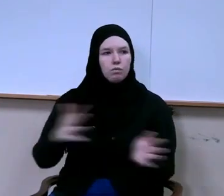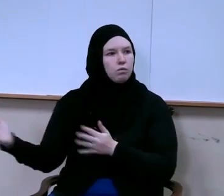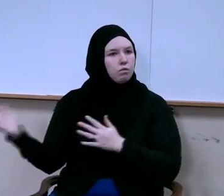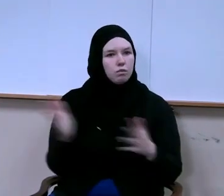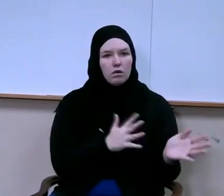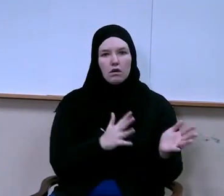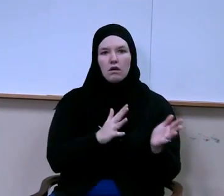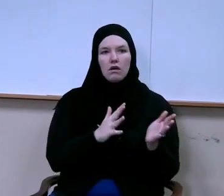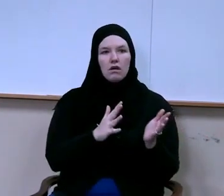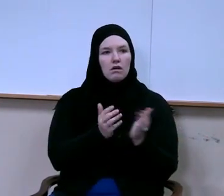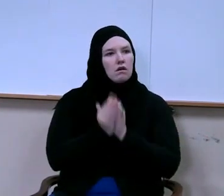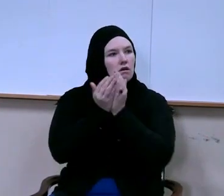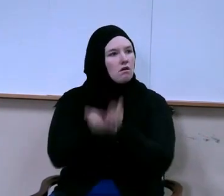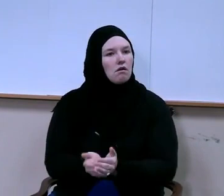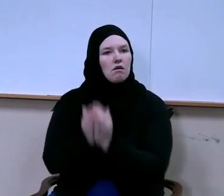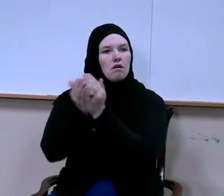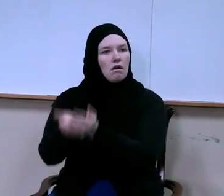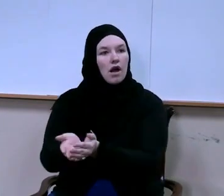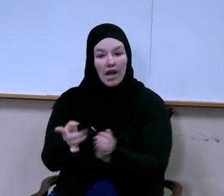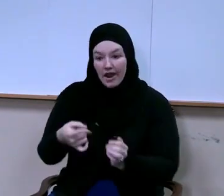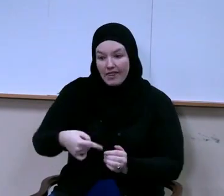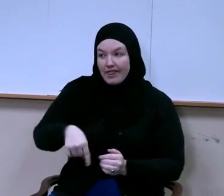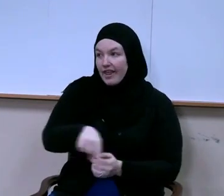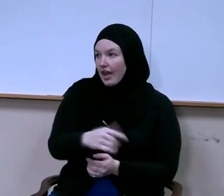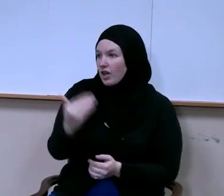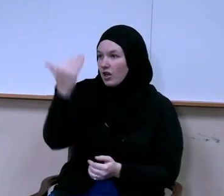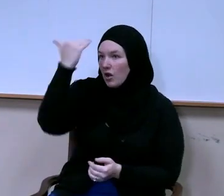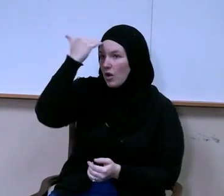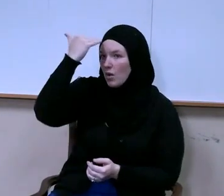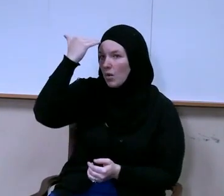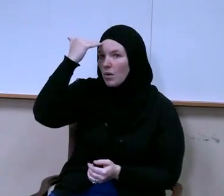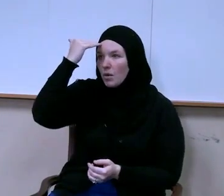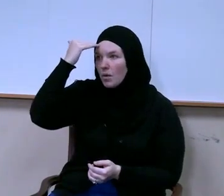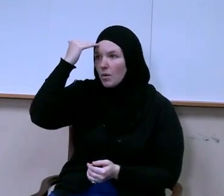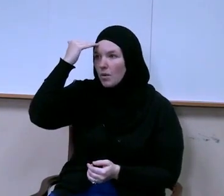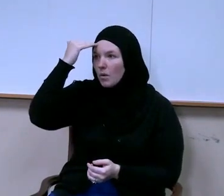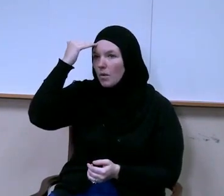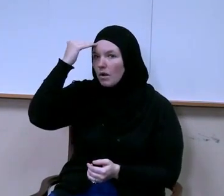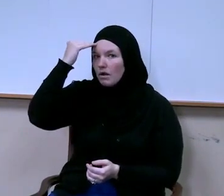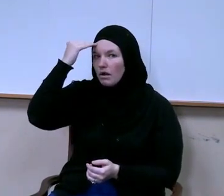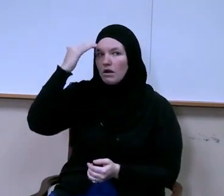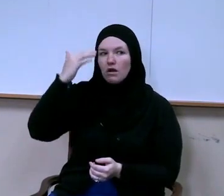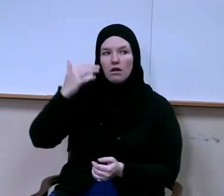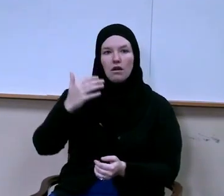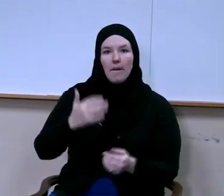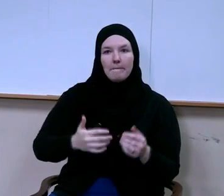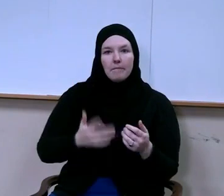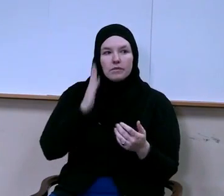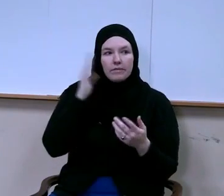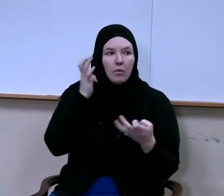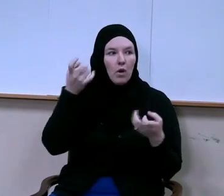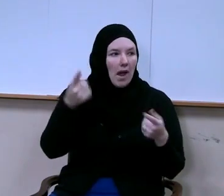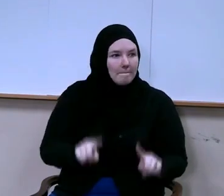high, winds become gusty, and they know that they are most probably